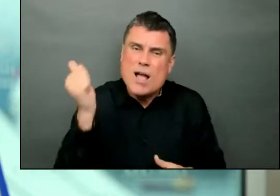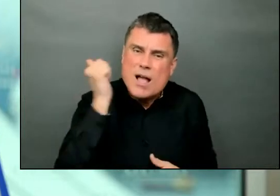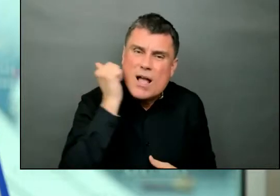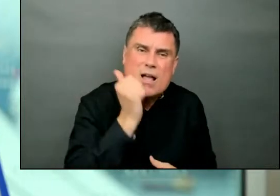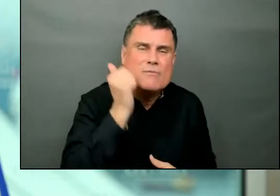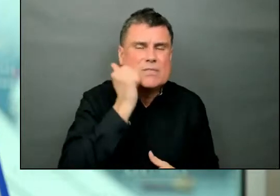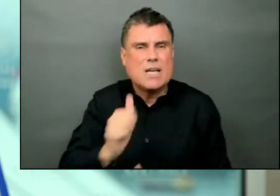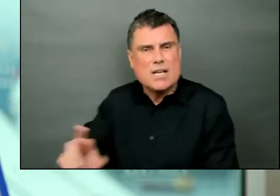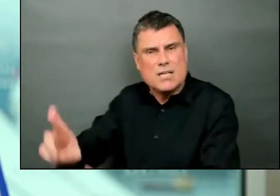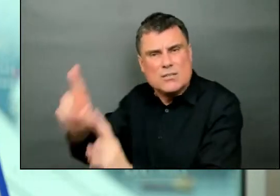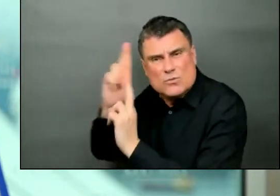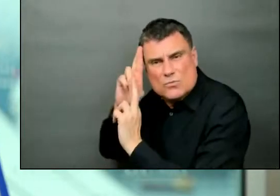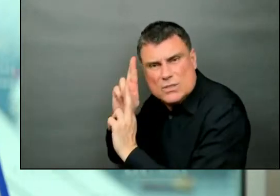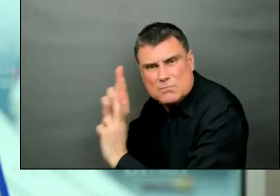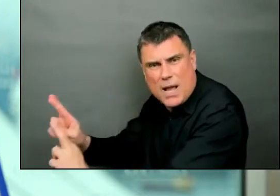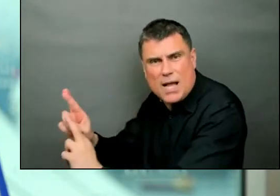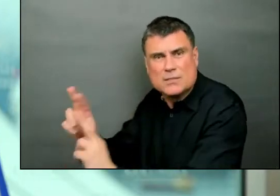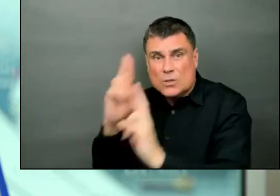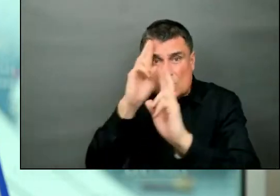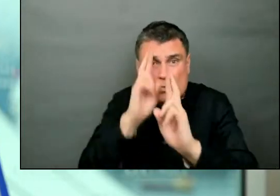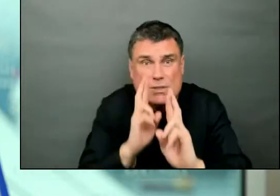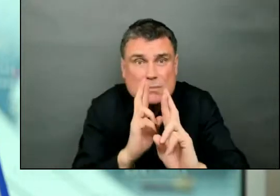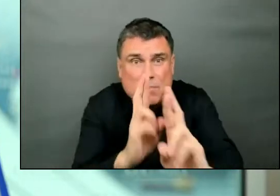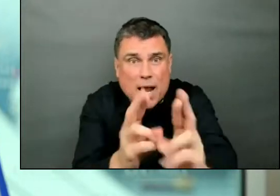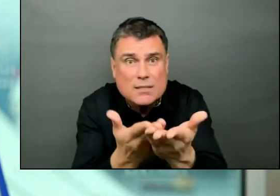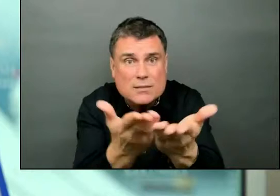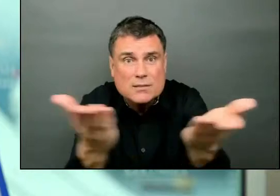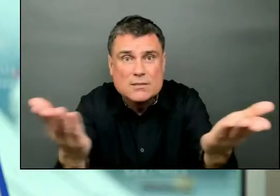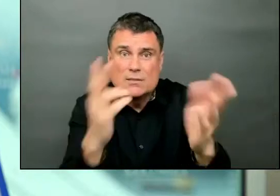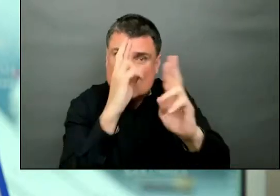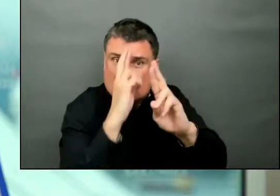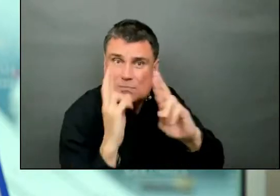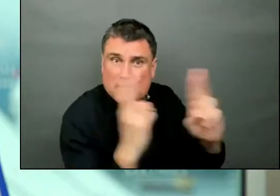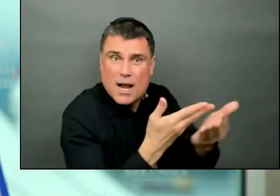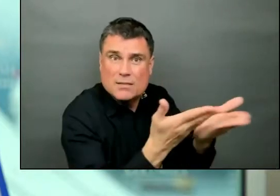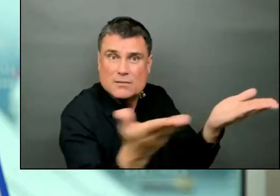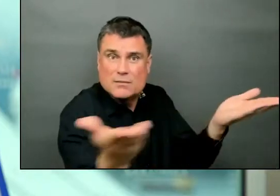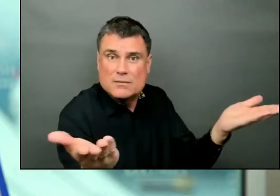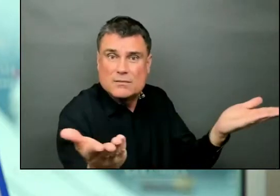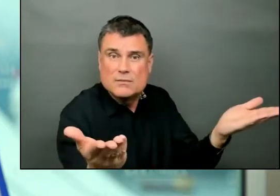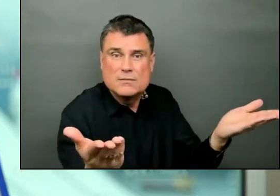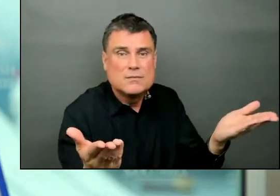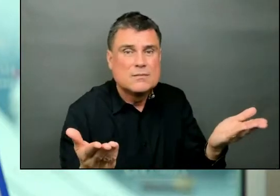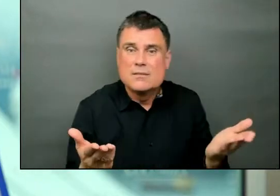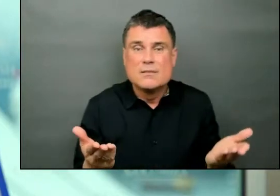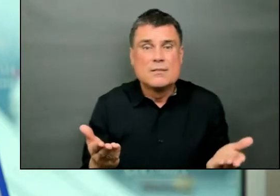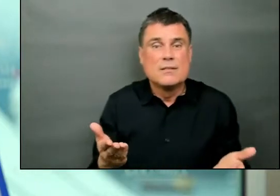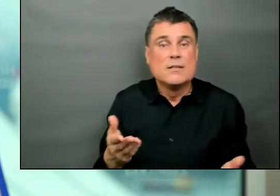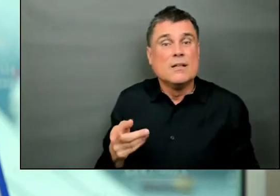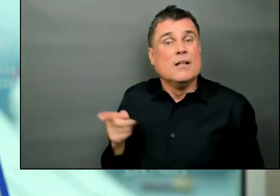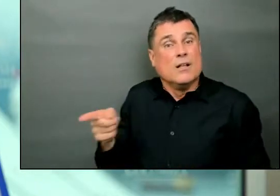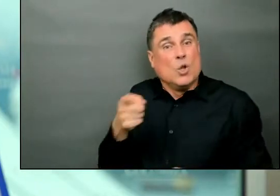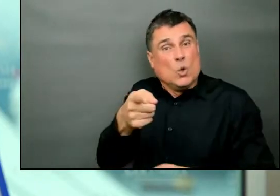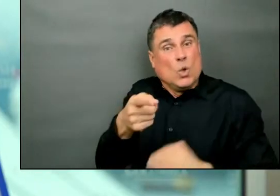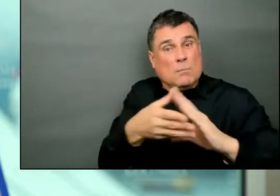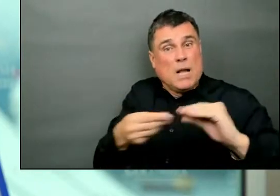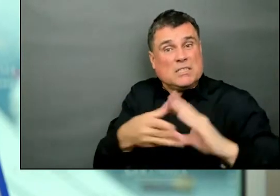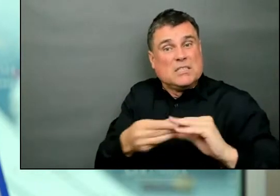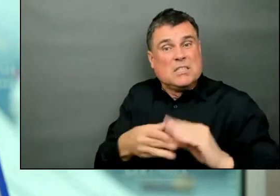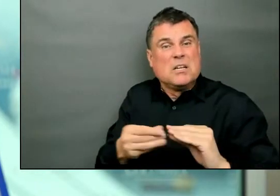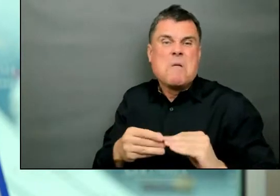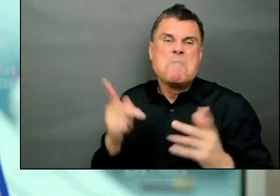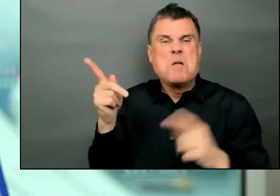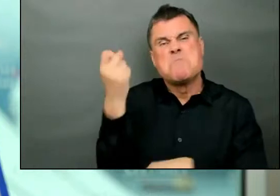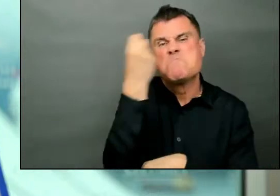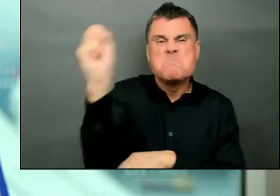think we have to find ways in our society. There are unacceptable comments like the ones you referred to, disgraceful comments, and I condemn